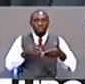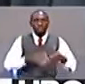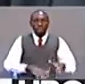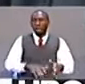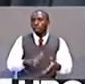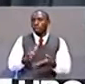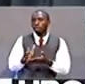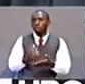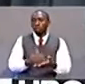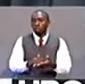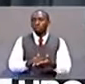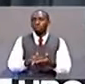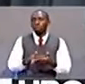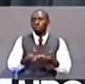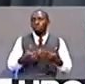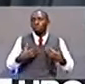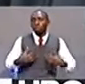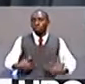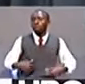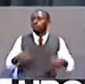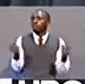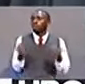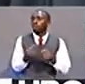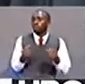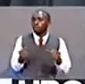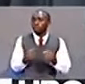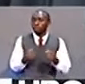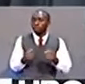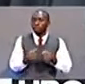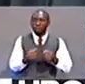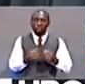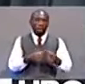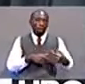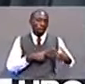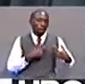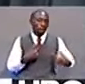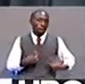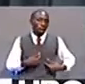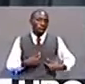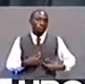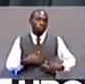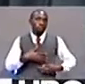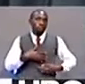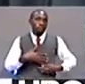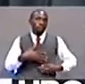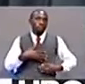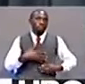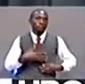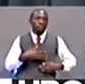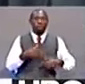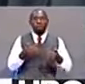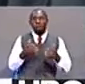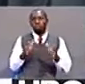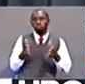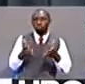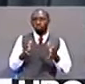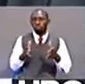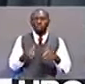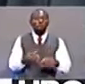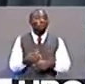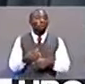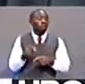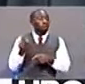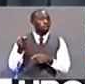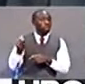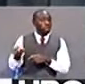artery thrombosis. Indeed, Madam Speaker, this arises due to the